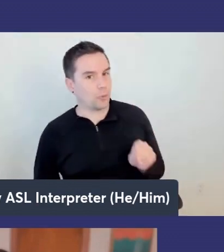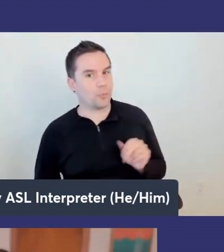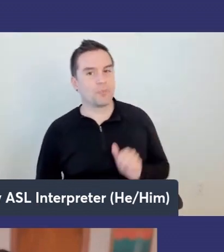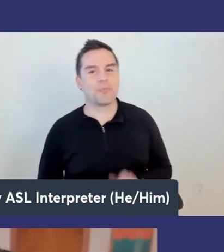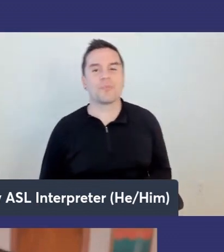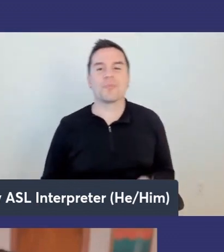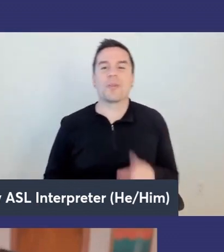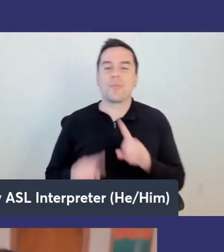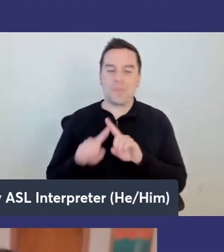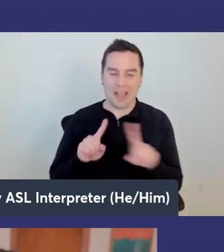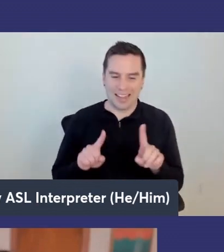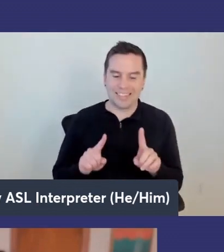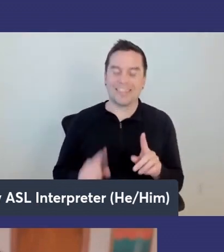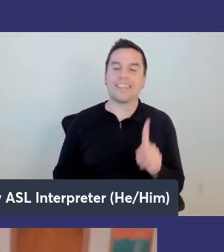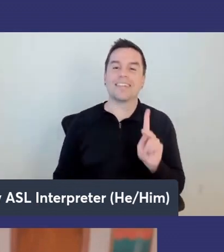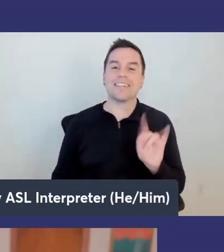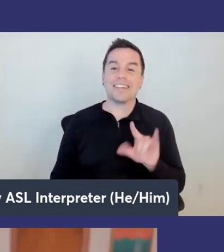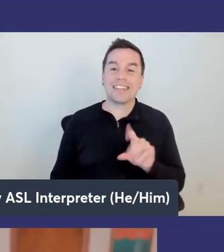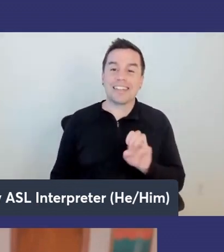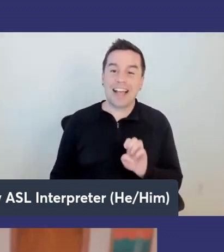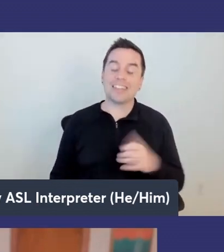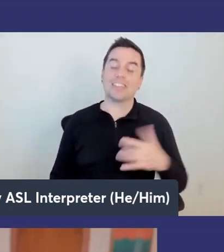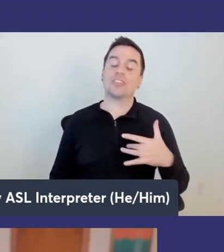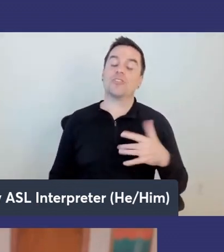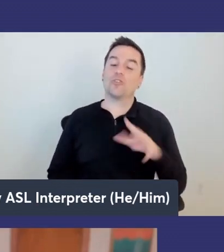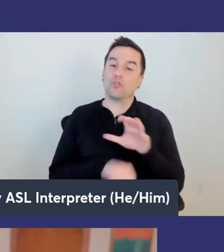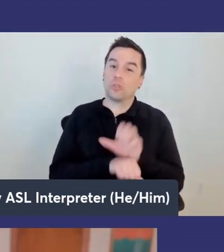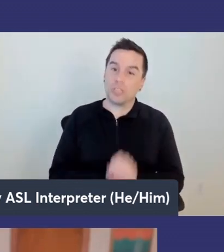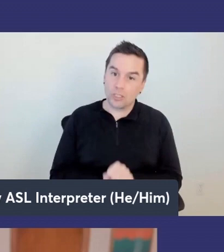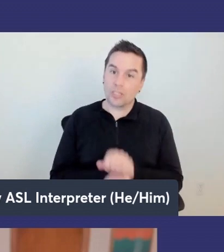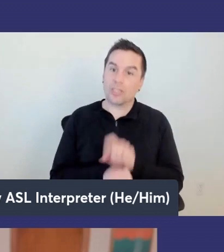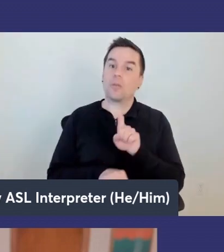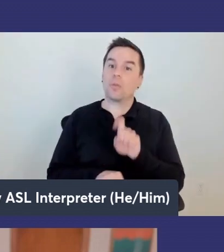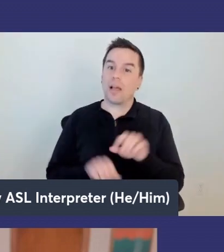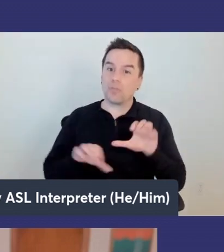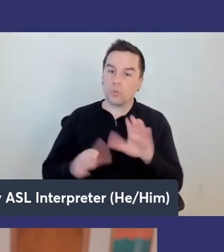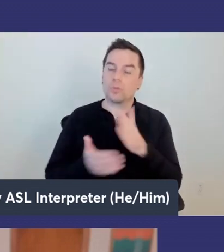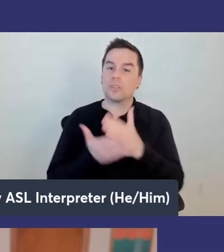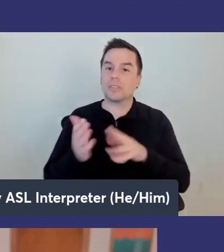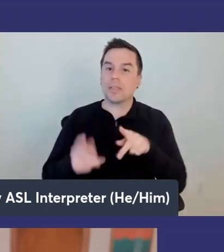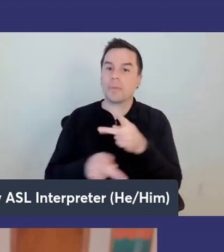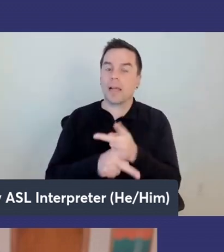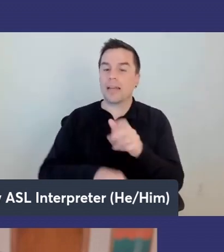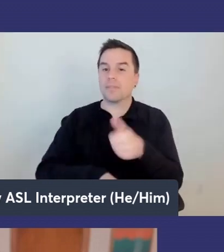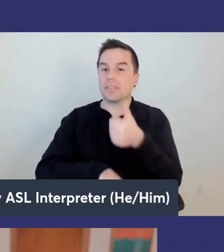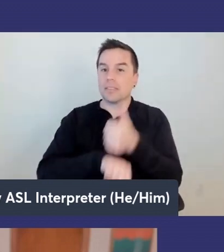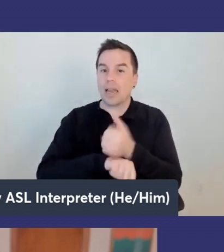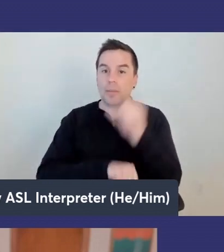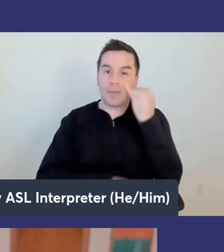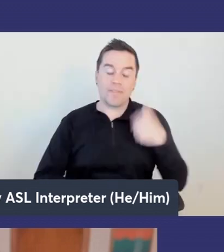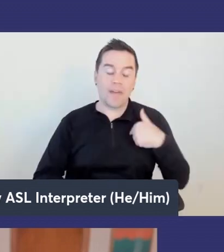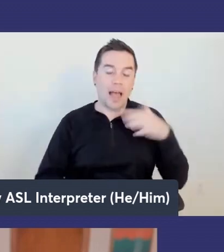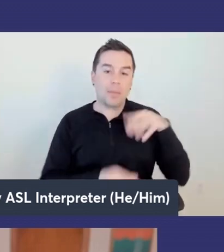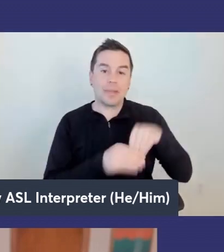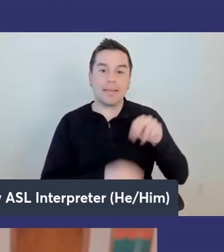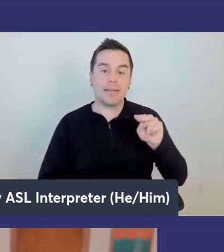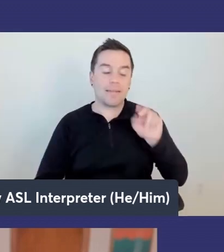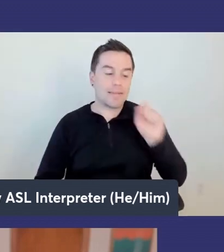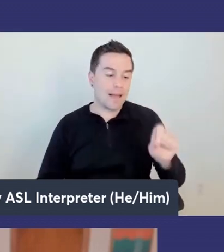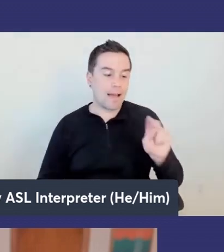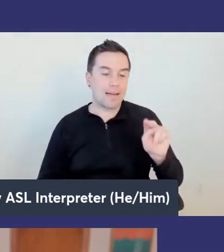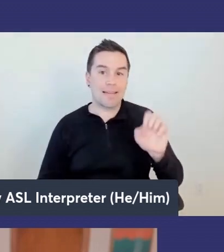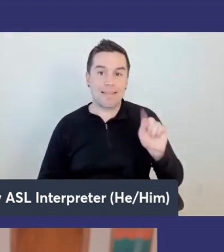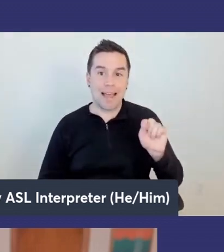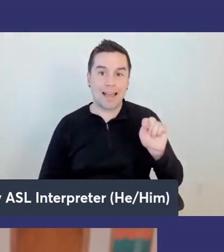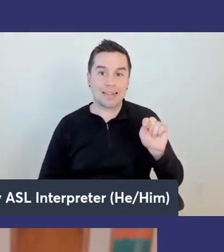would traditionally have to do some setup, right? If I'm stuck in, let's say, .NET land, right, with a project, Kyle would have to go and